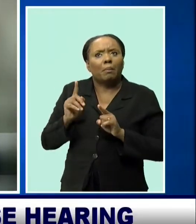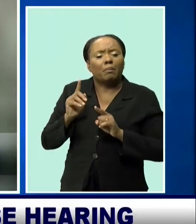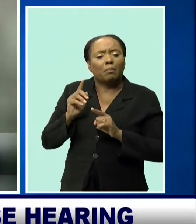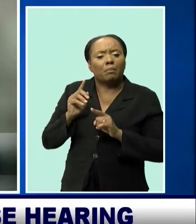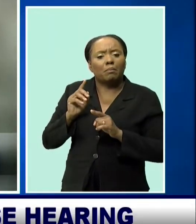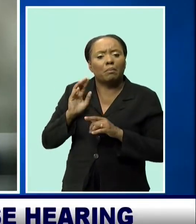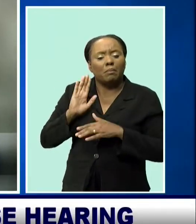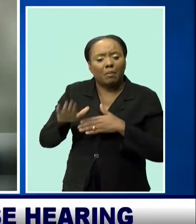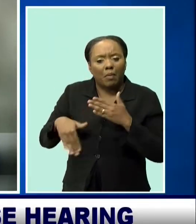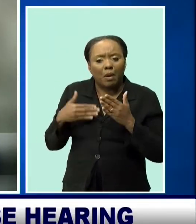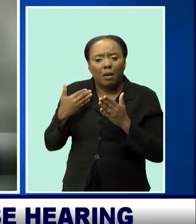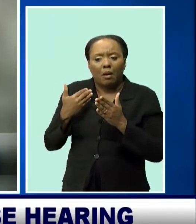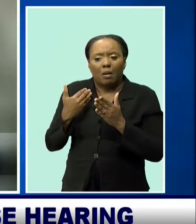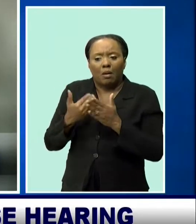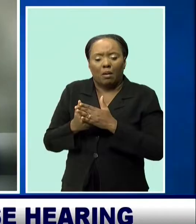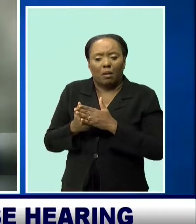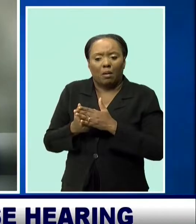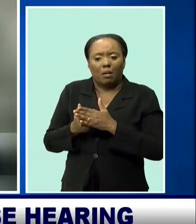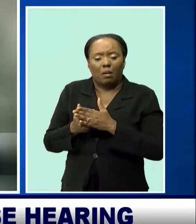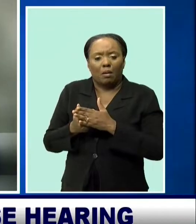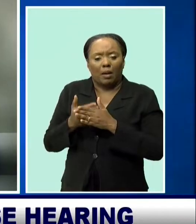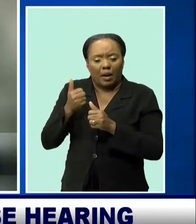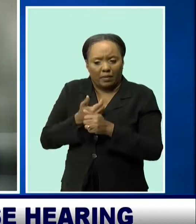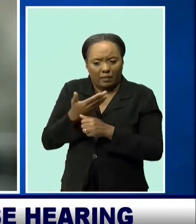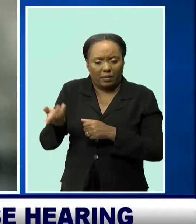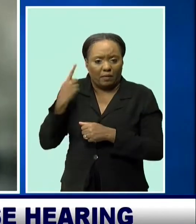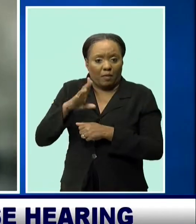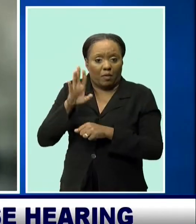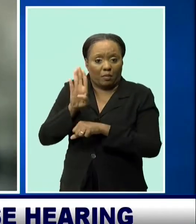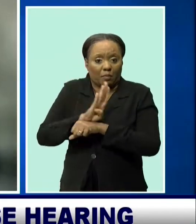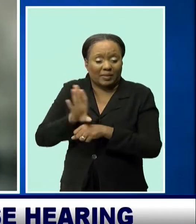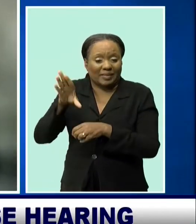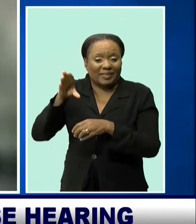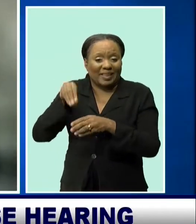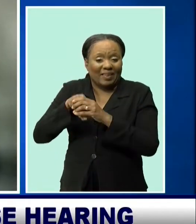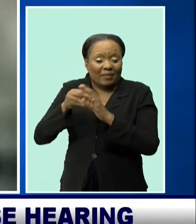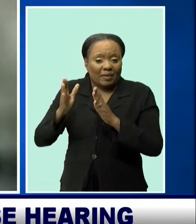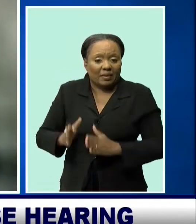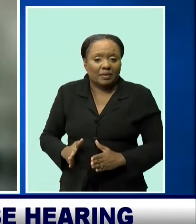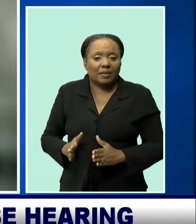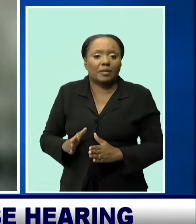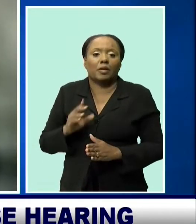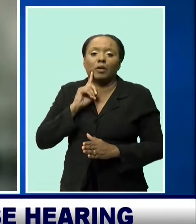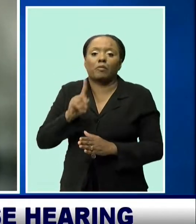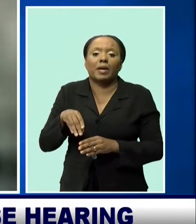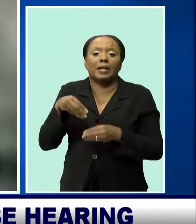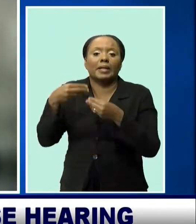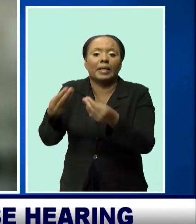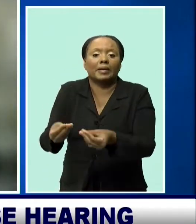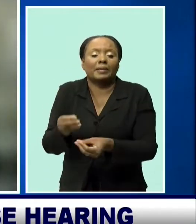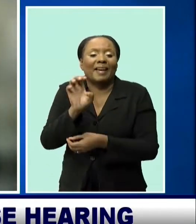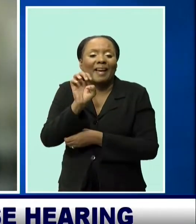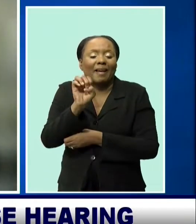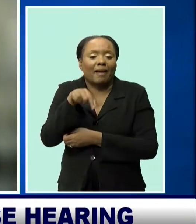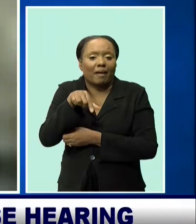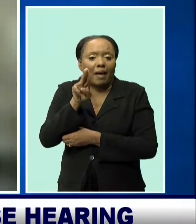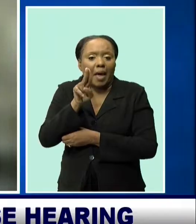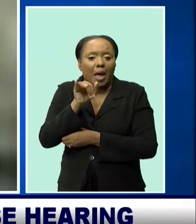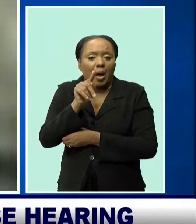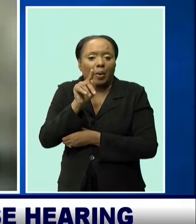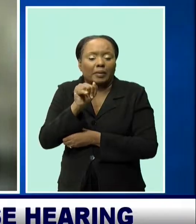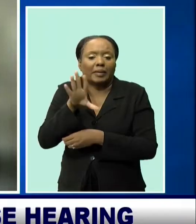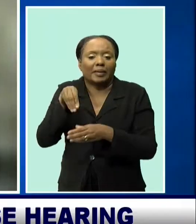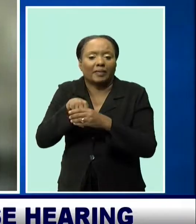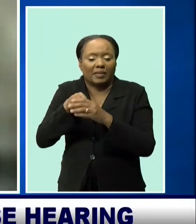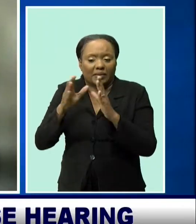that goes to Barbados investors goes to the equity investors. Remember, at all times, debt investors